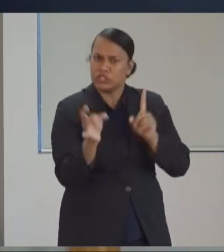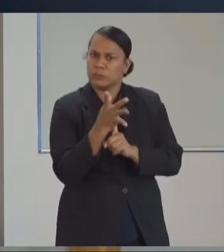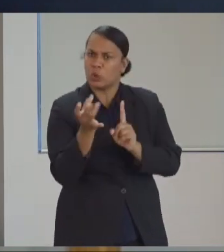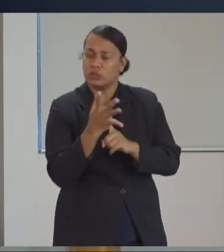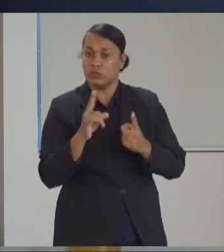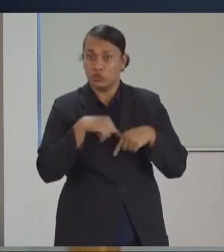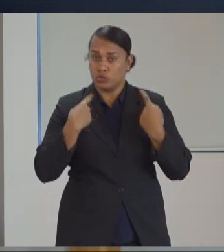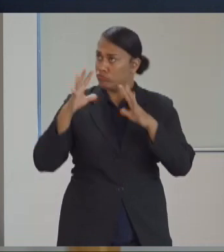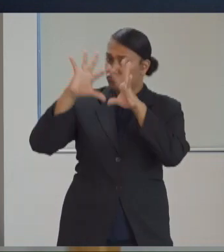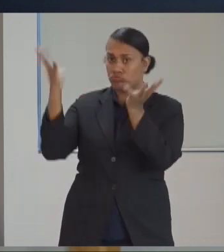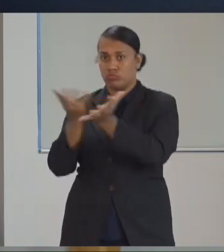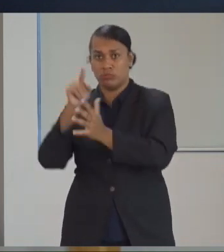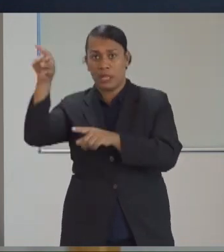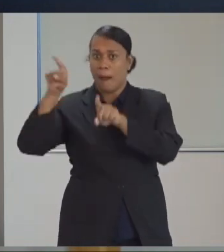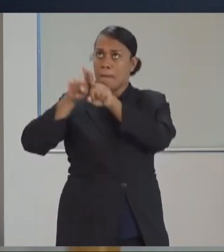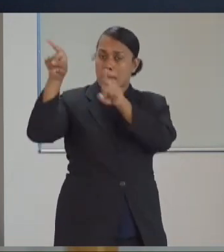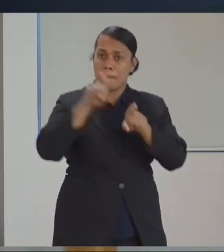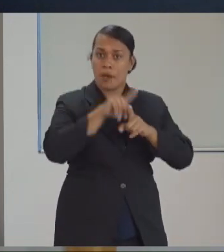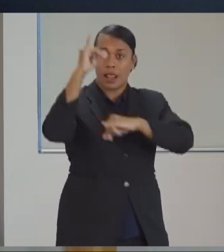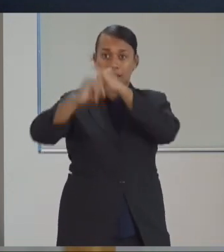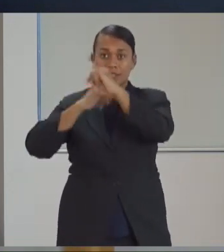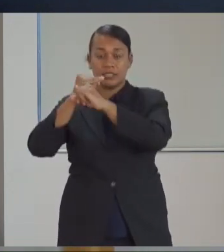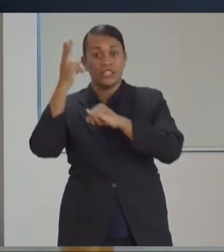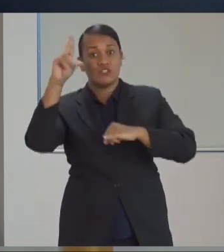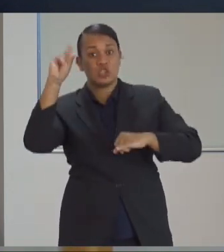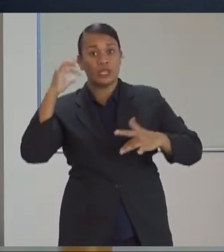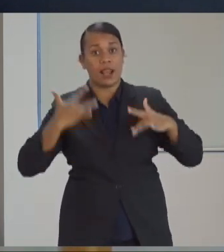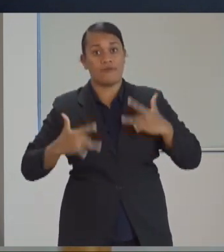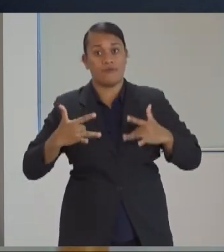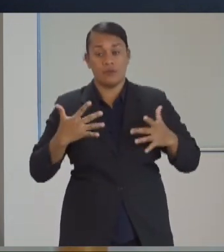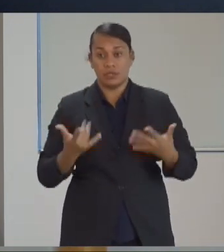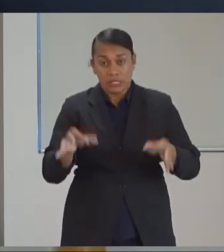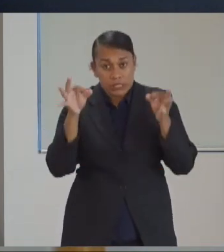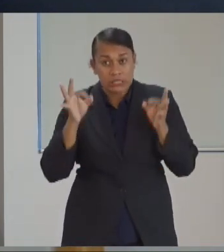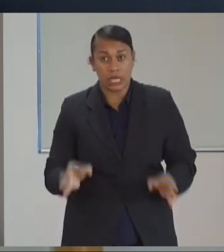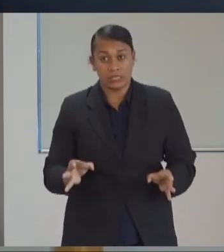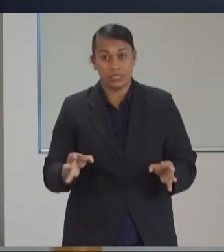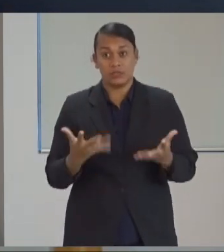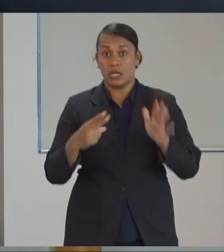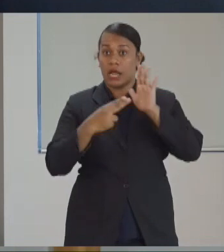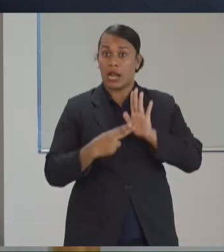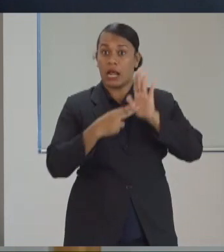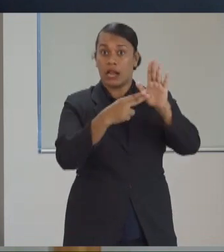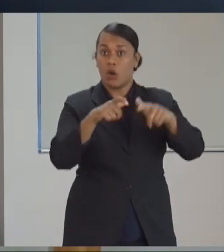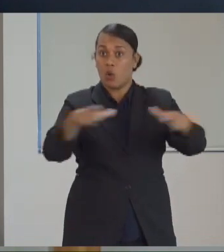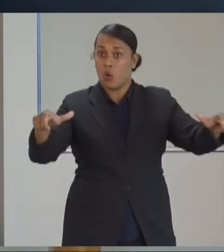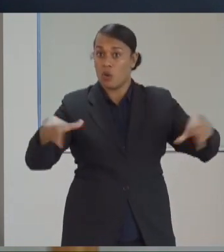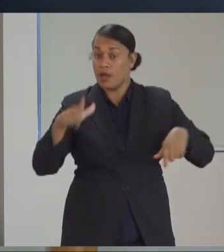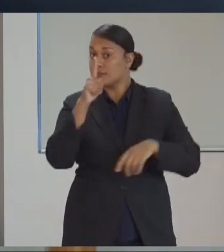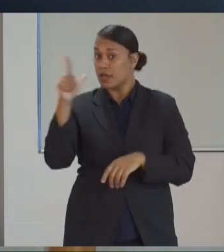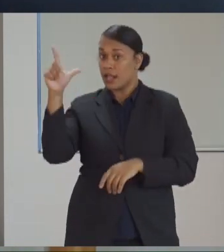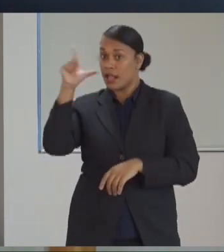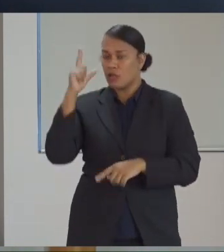around the world, and they're saving Fijian lives. The decision by the Nadi Magistrate Court yesterday regarding